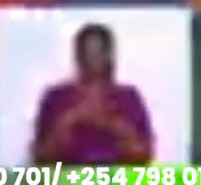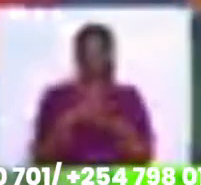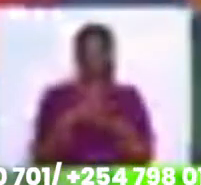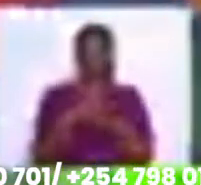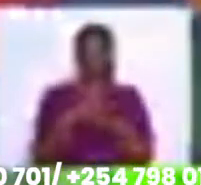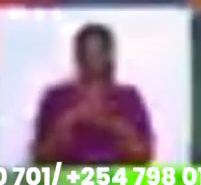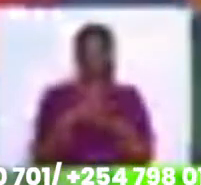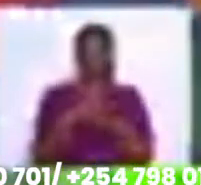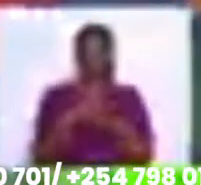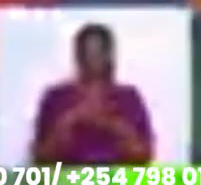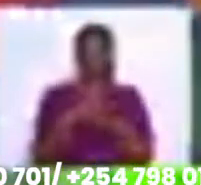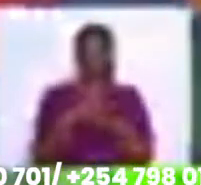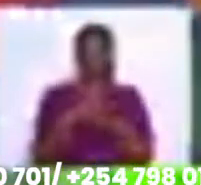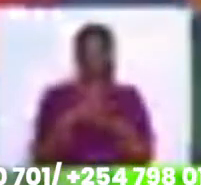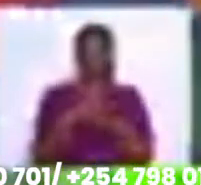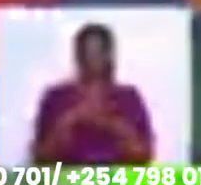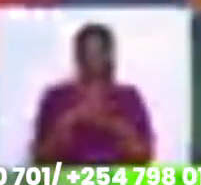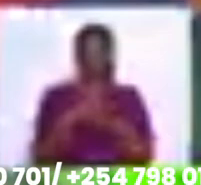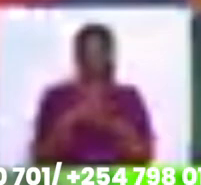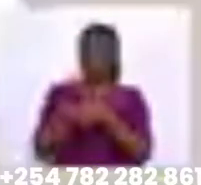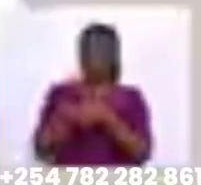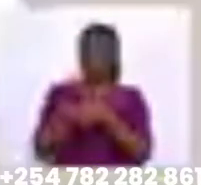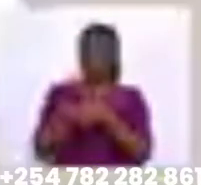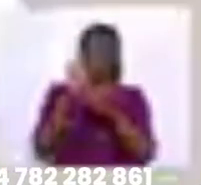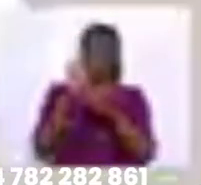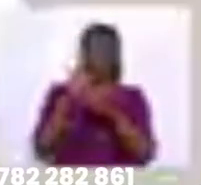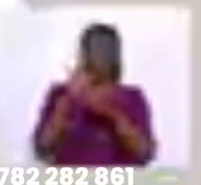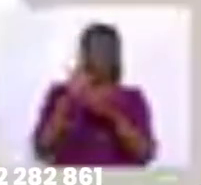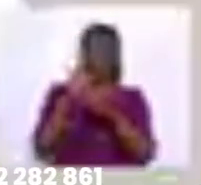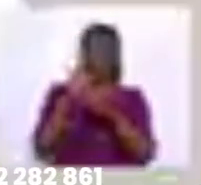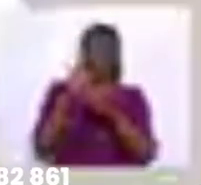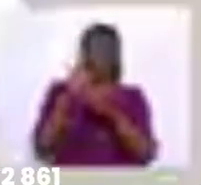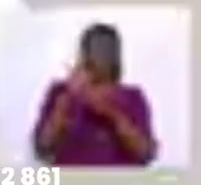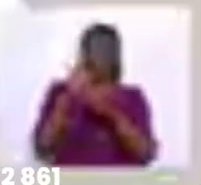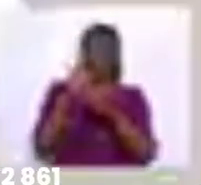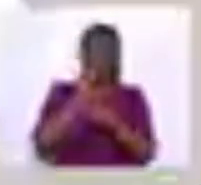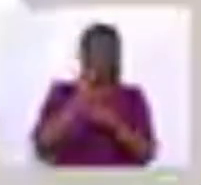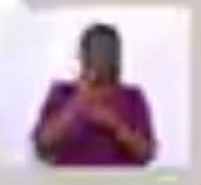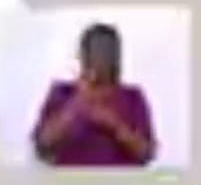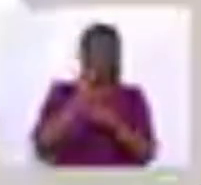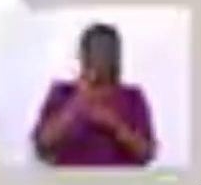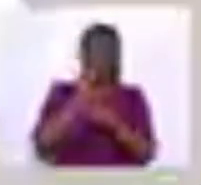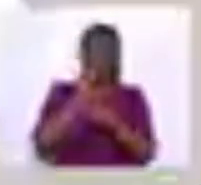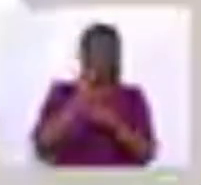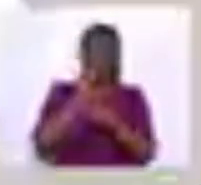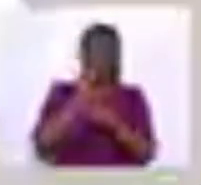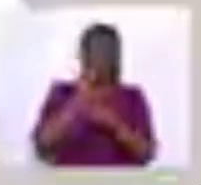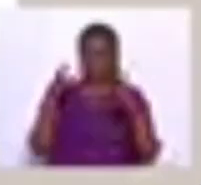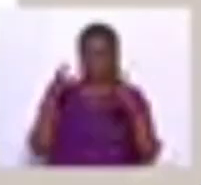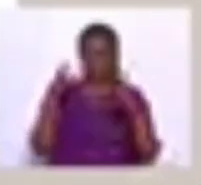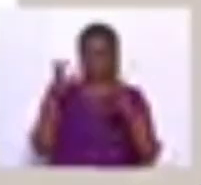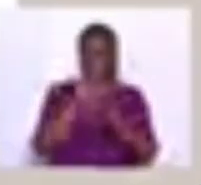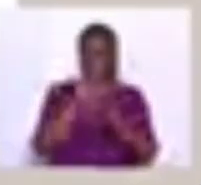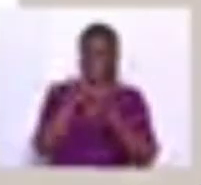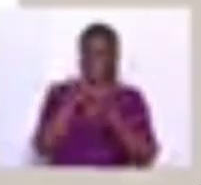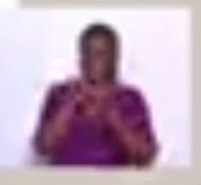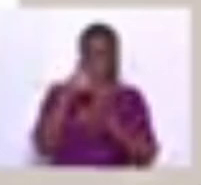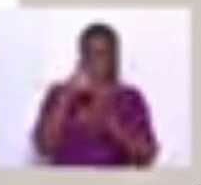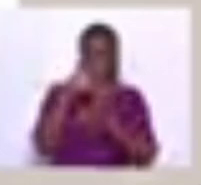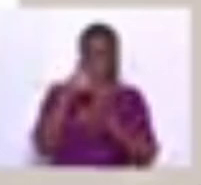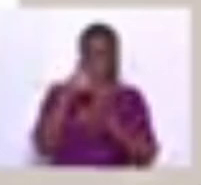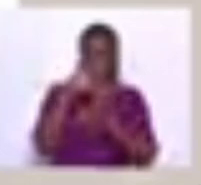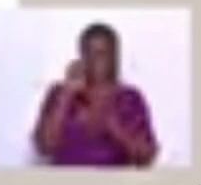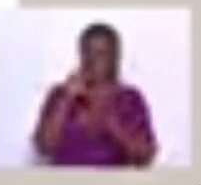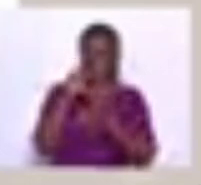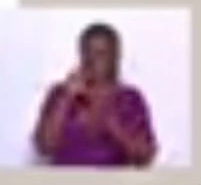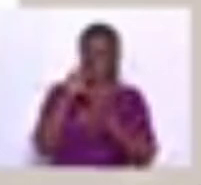looks almost exactly the same. The more meat protein you consume, the greater the risk of colon cancer. And if you